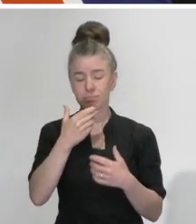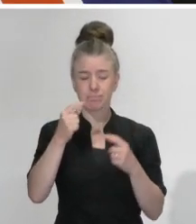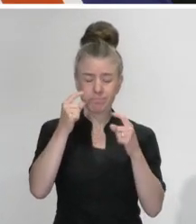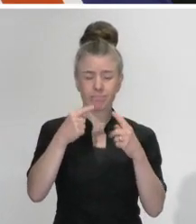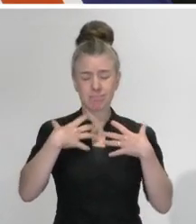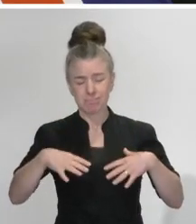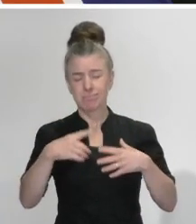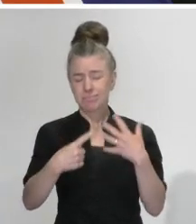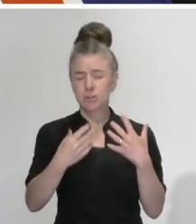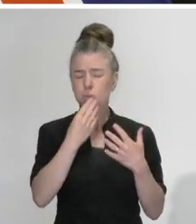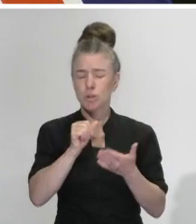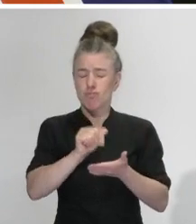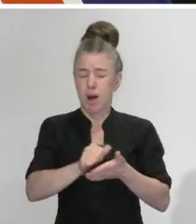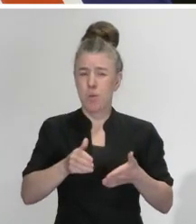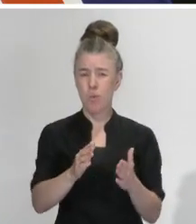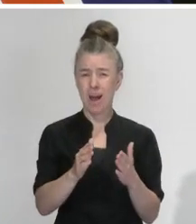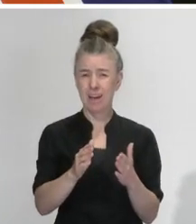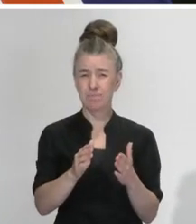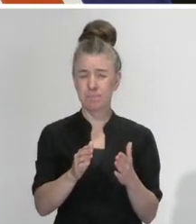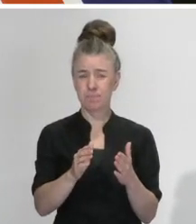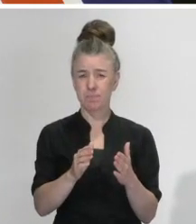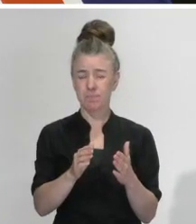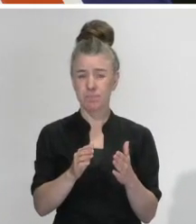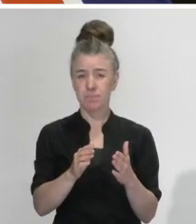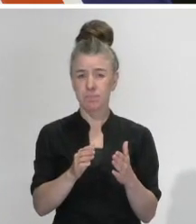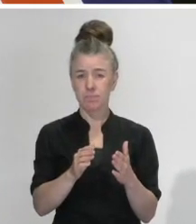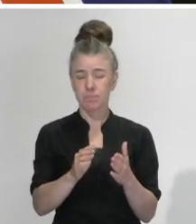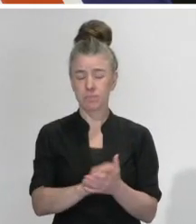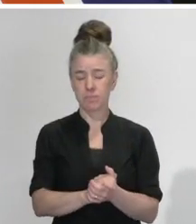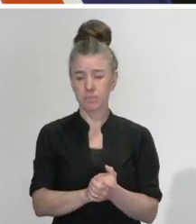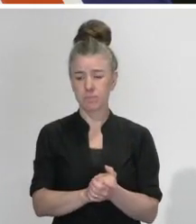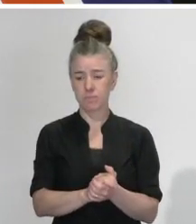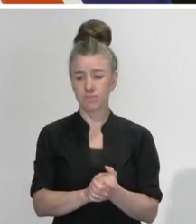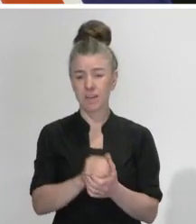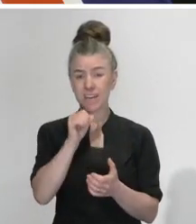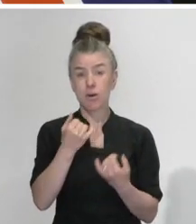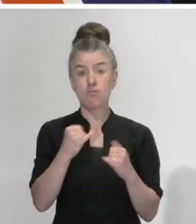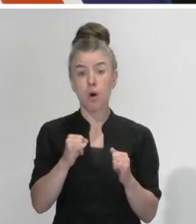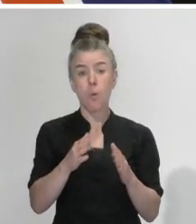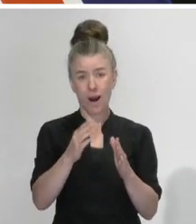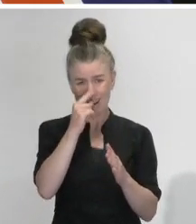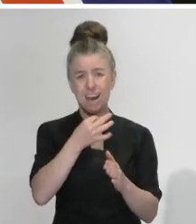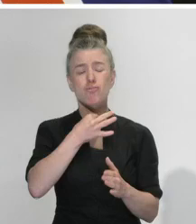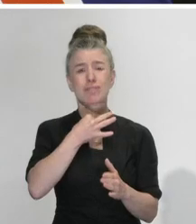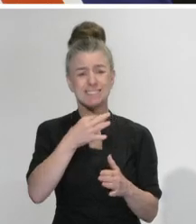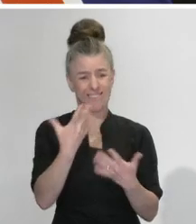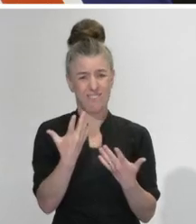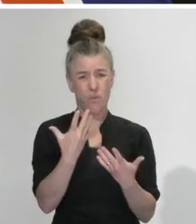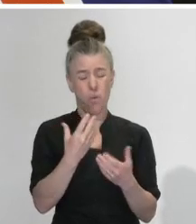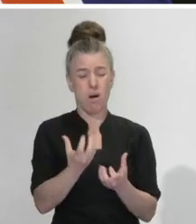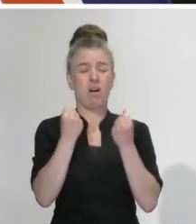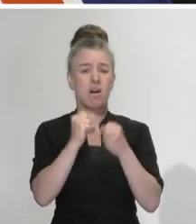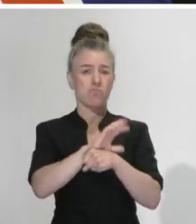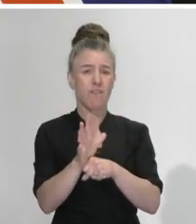not. It needs to be done in conjunction with those other health and safety measures, particularly hand washing. In